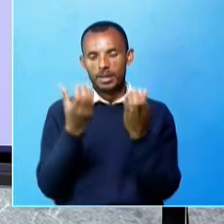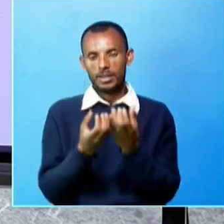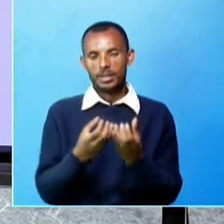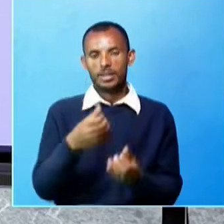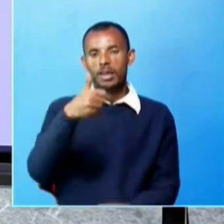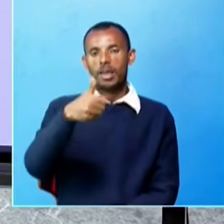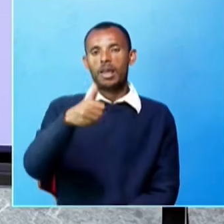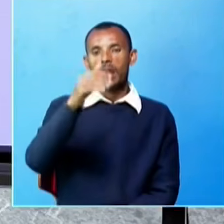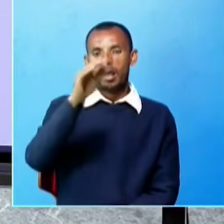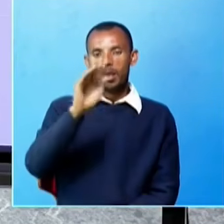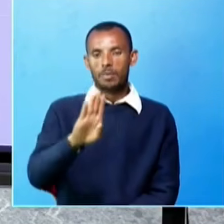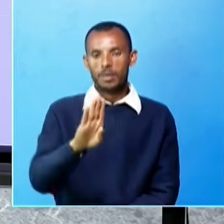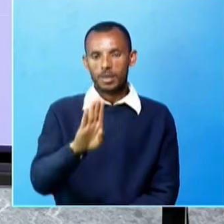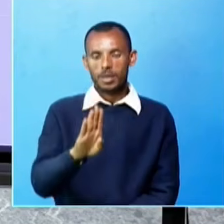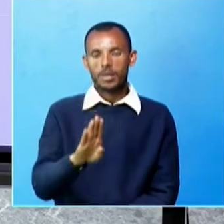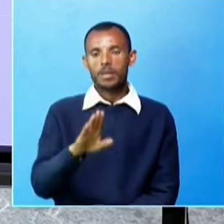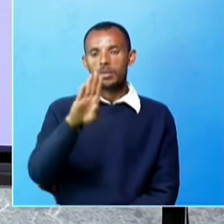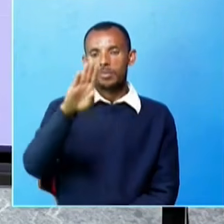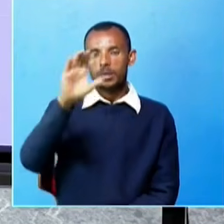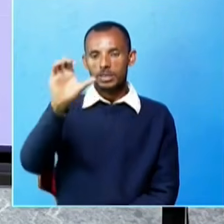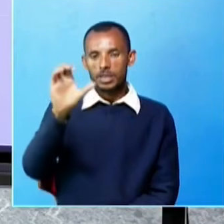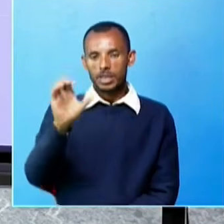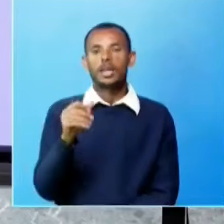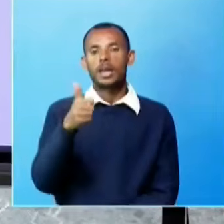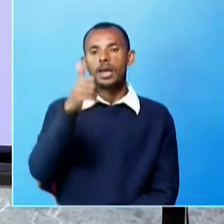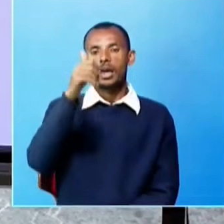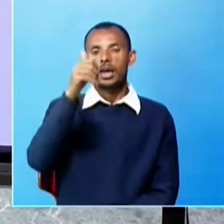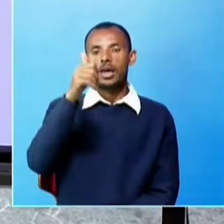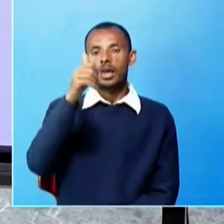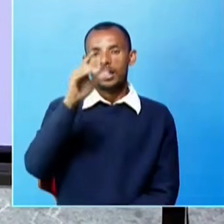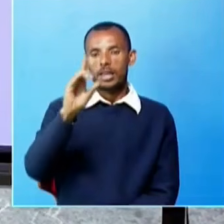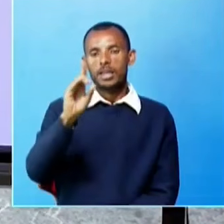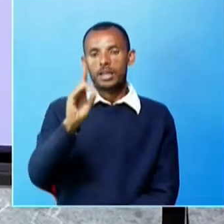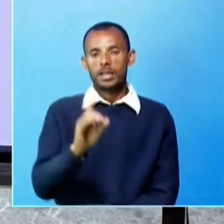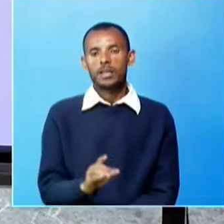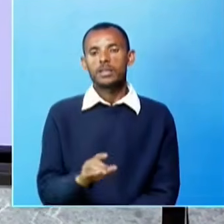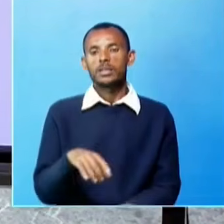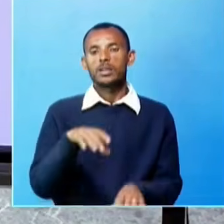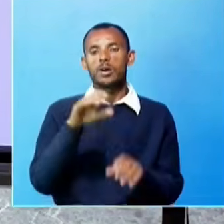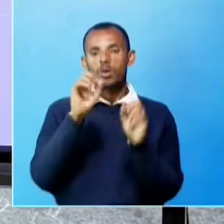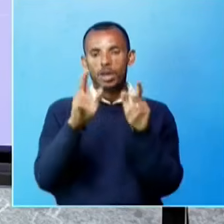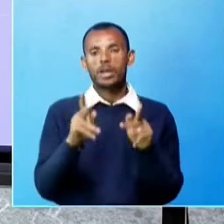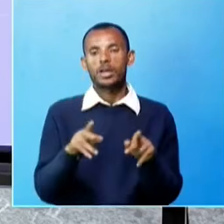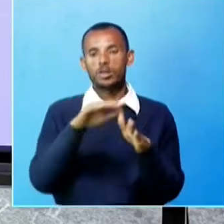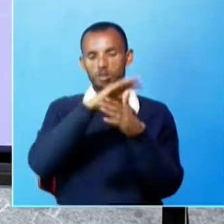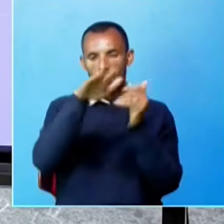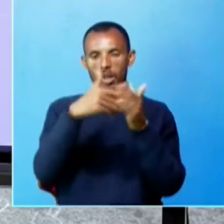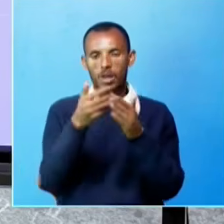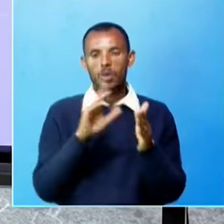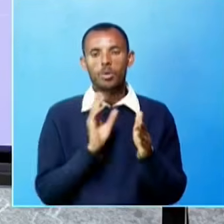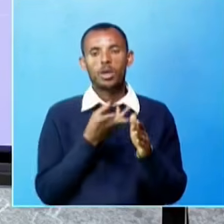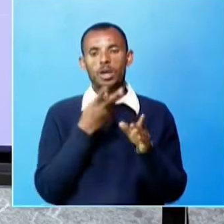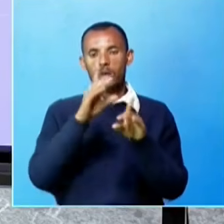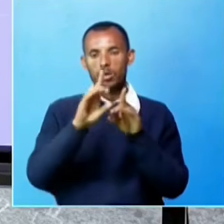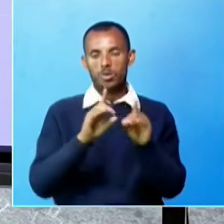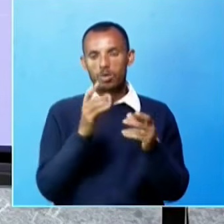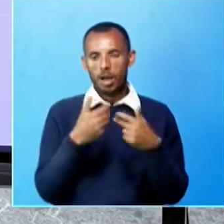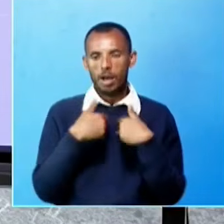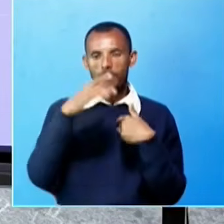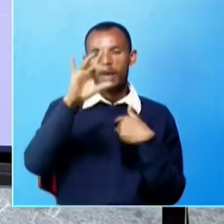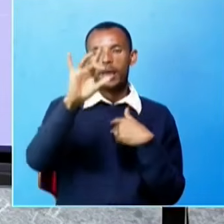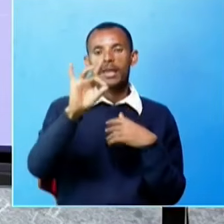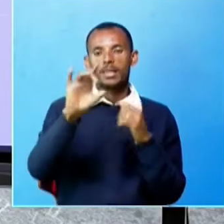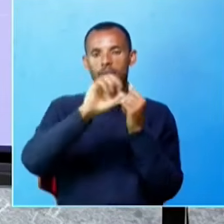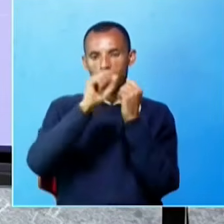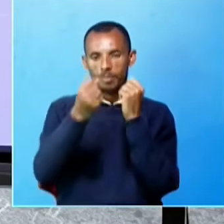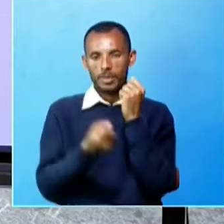AB, BC, CD, and AD. Okay, so totally we do have around 8